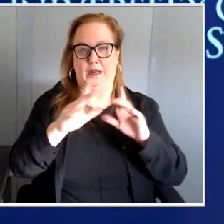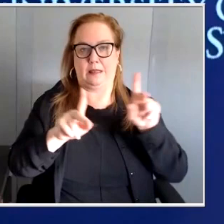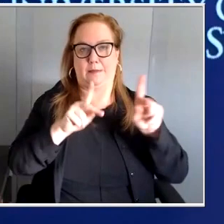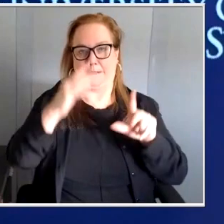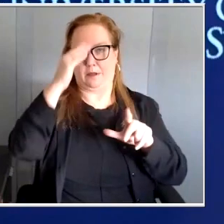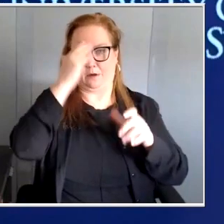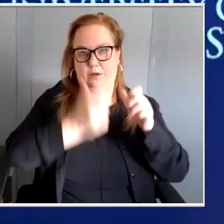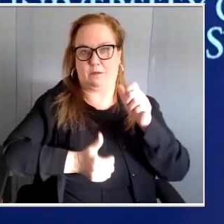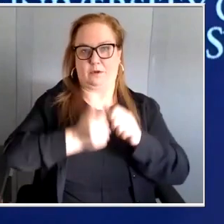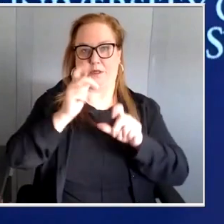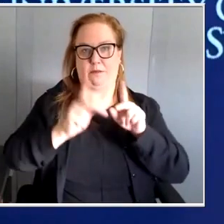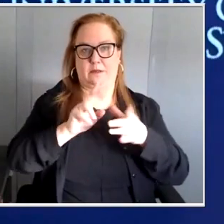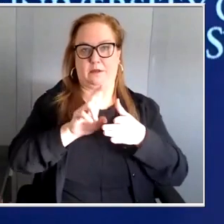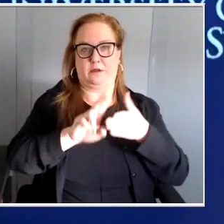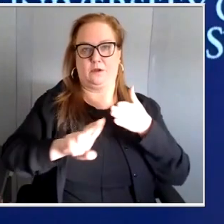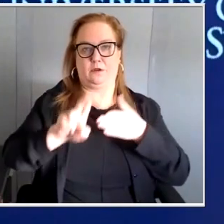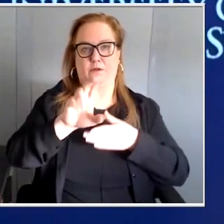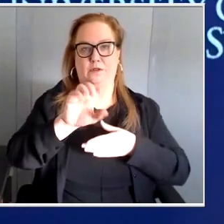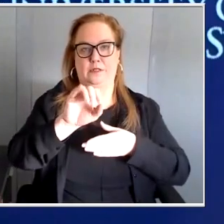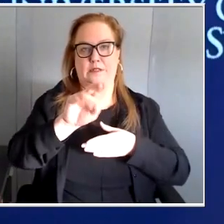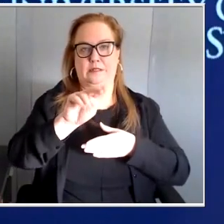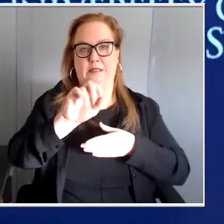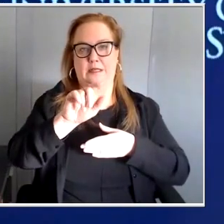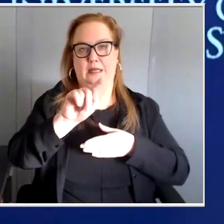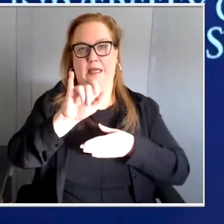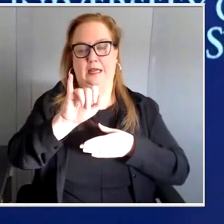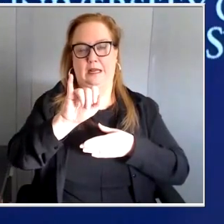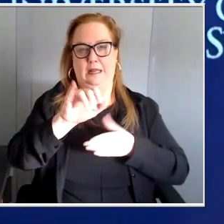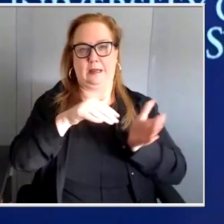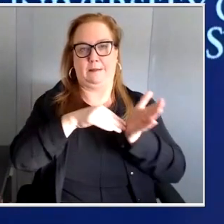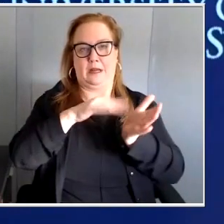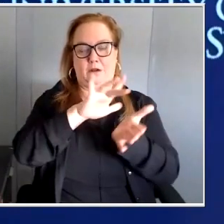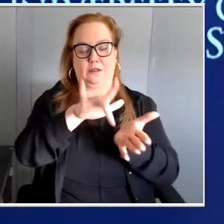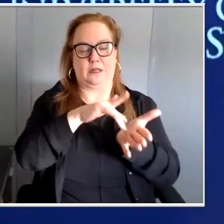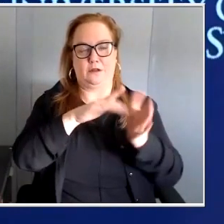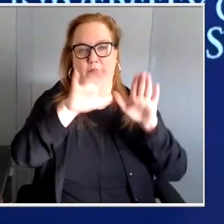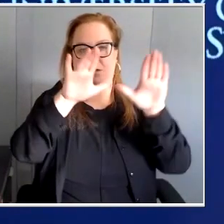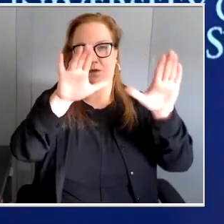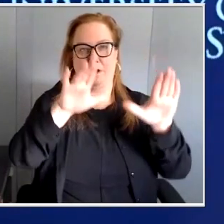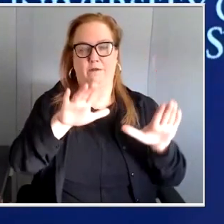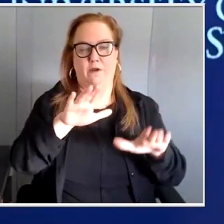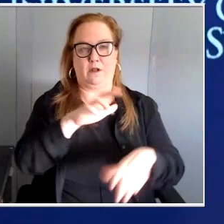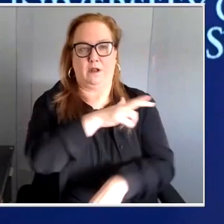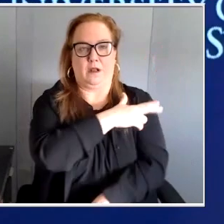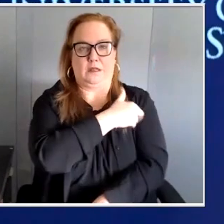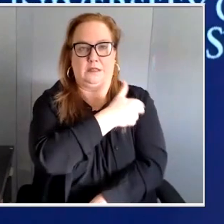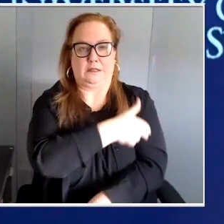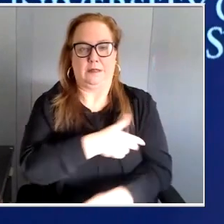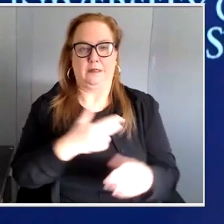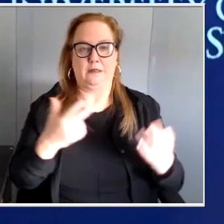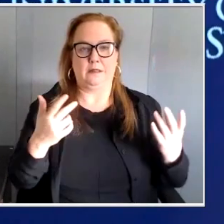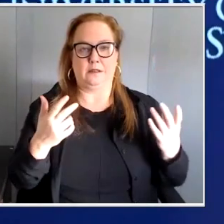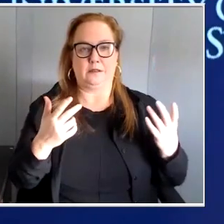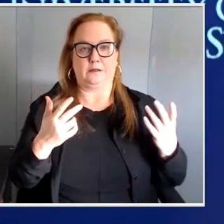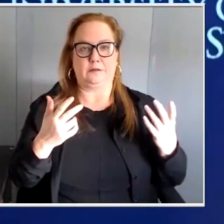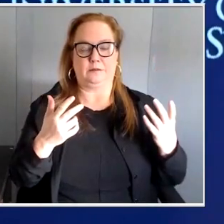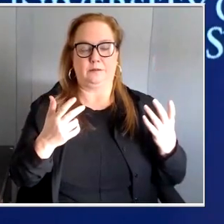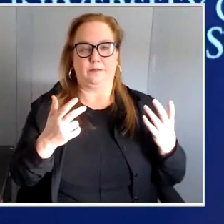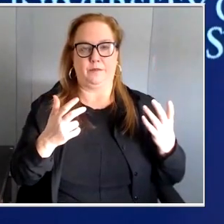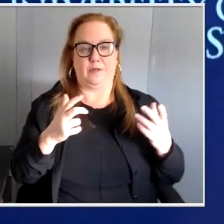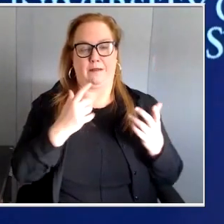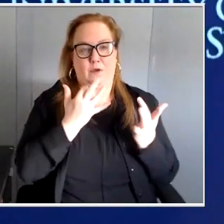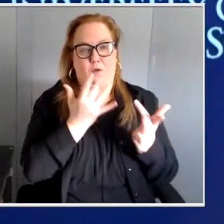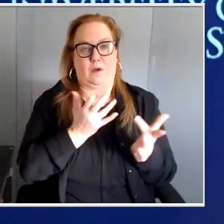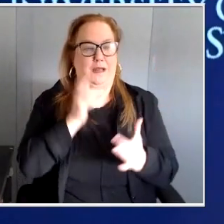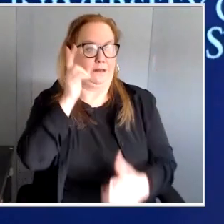people at the University of Cincinnati Medical Center. It's an outstanding hospital, it's an outstanding academic medical center, and I think we'll have to wait until we